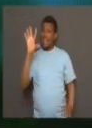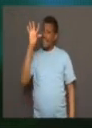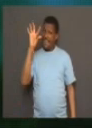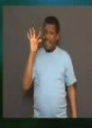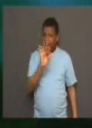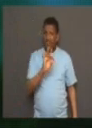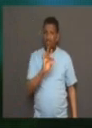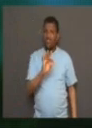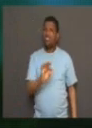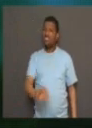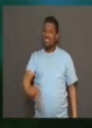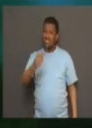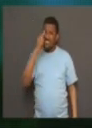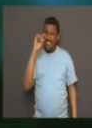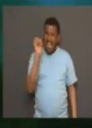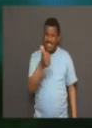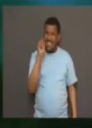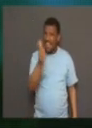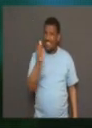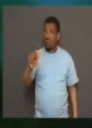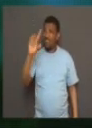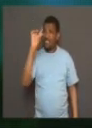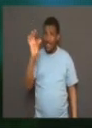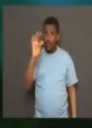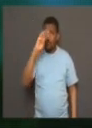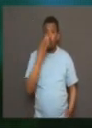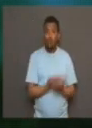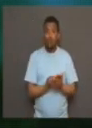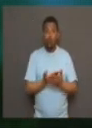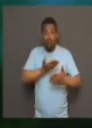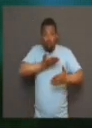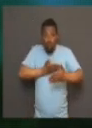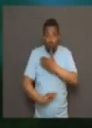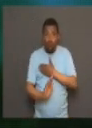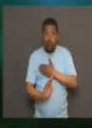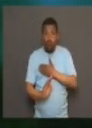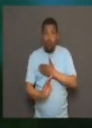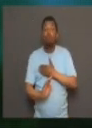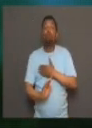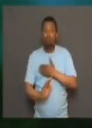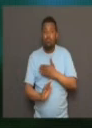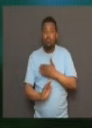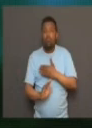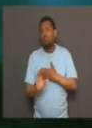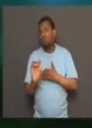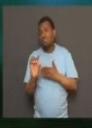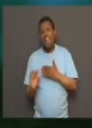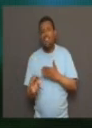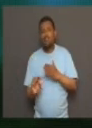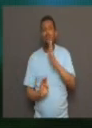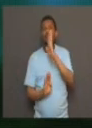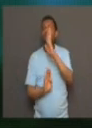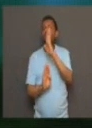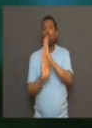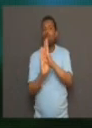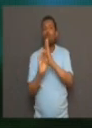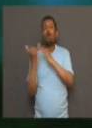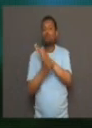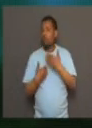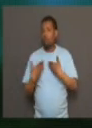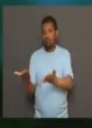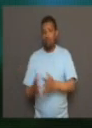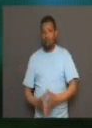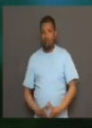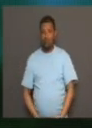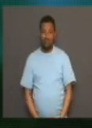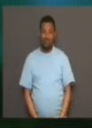9 out of every 10 babies born now are born in less developed